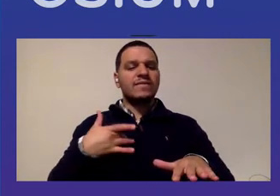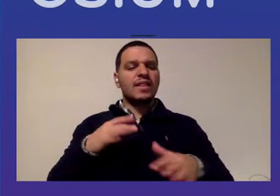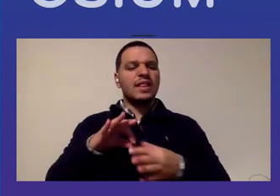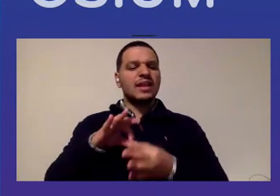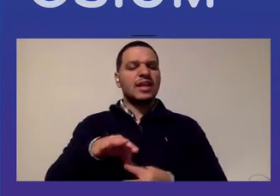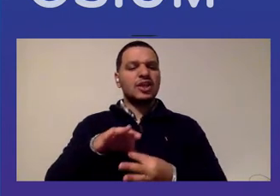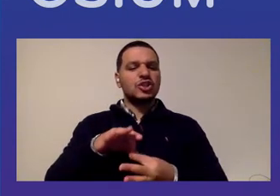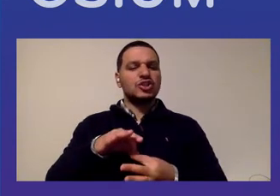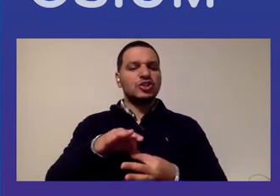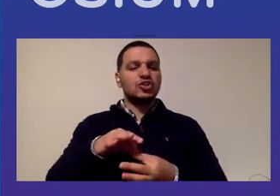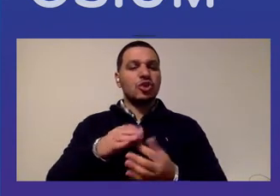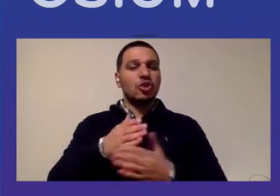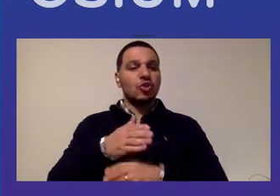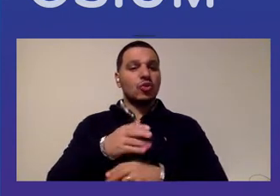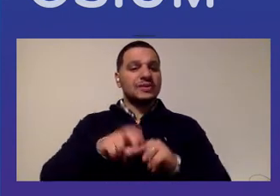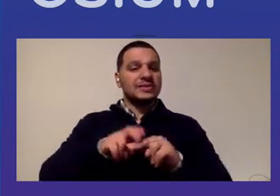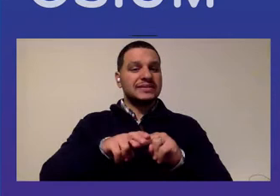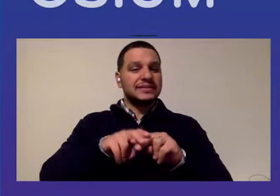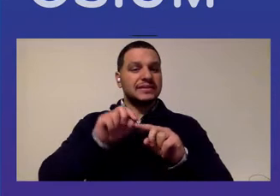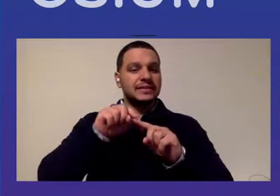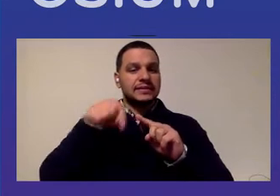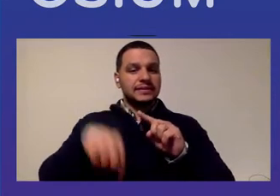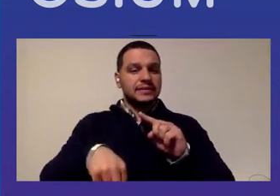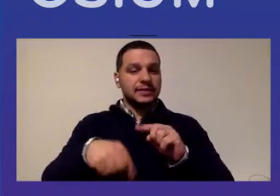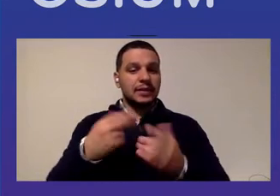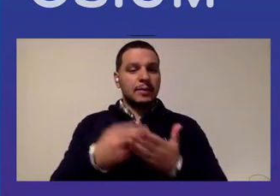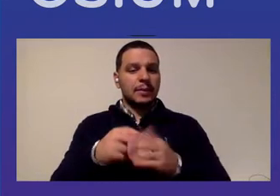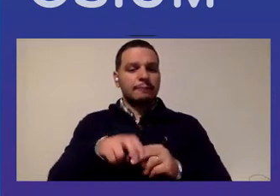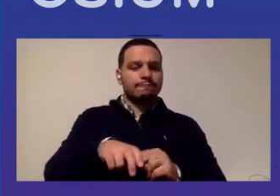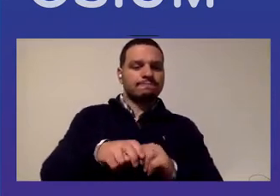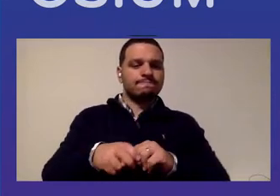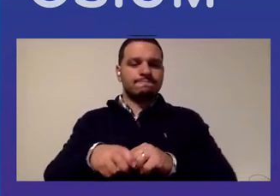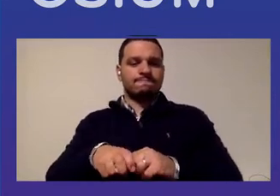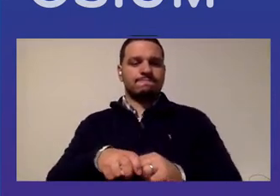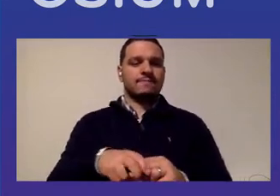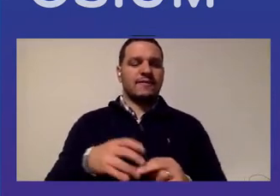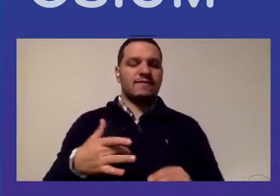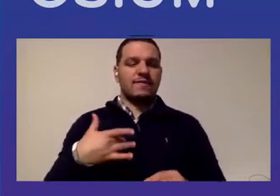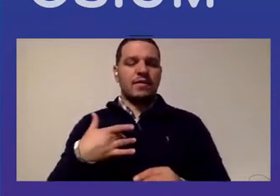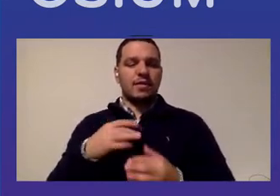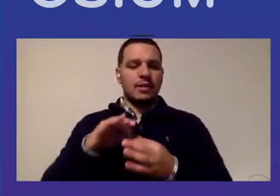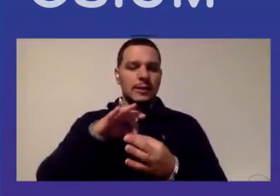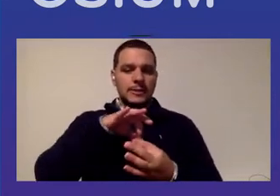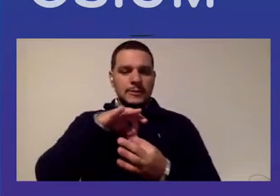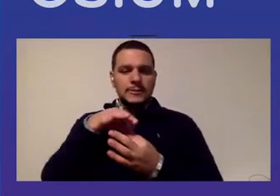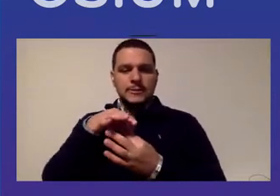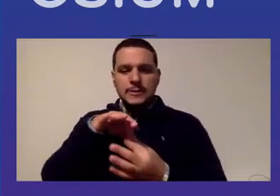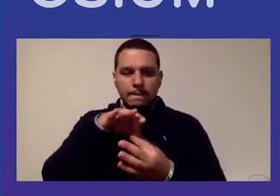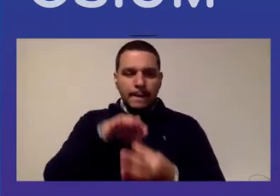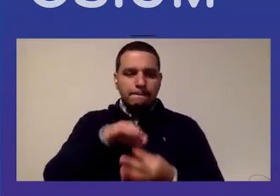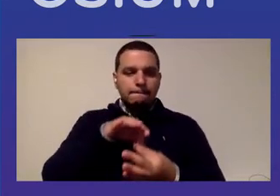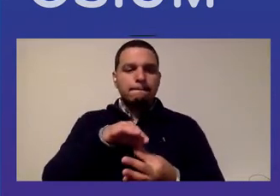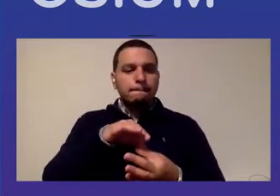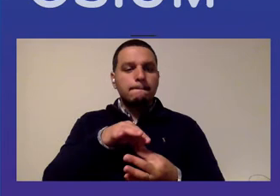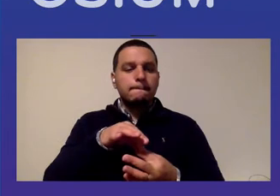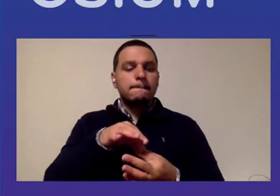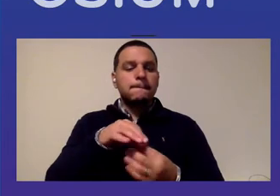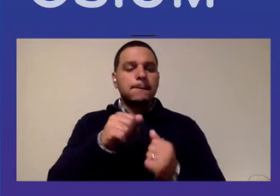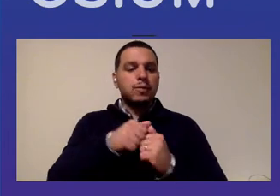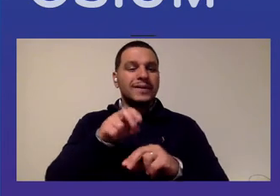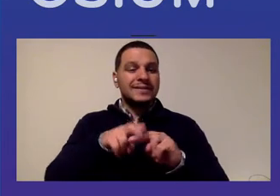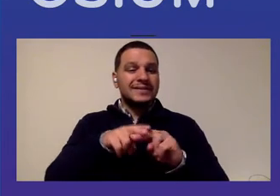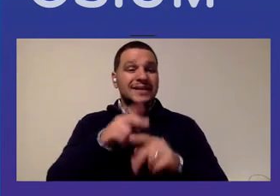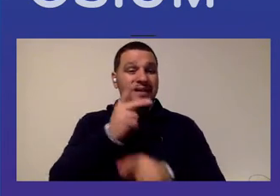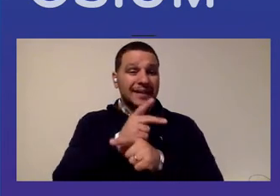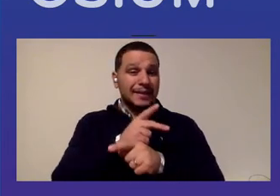your seat. So you might even bounce up a little bit and feel yourself really connecting to whatever you're sitting on, still keeping that connection